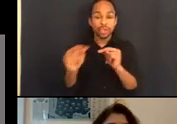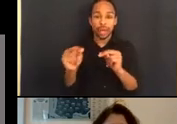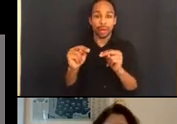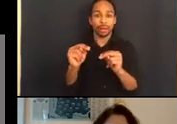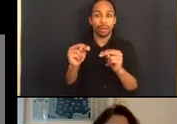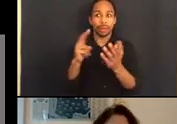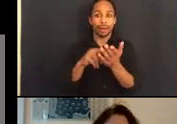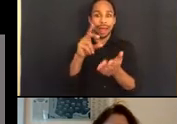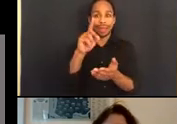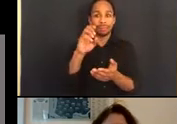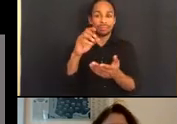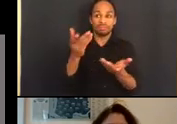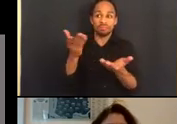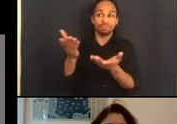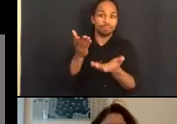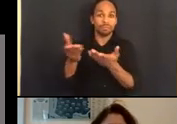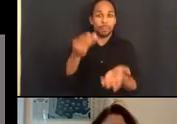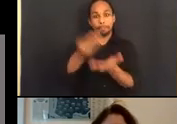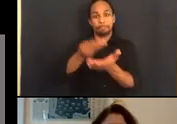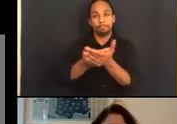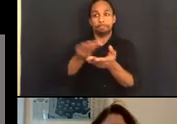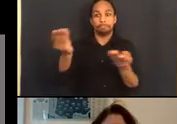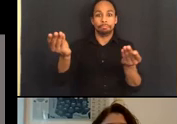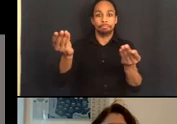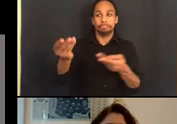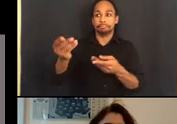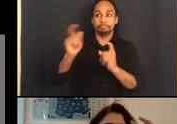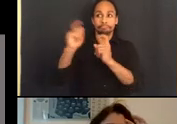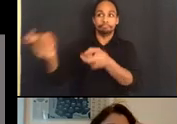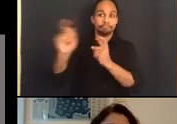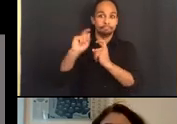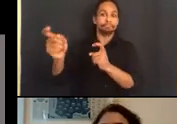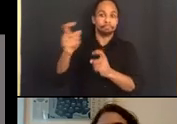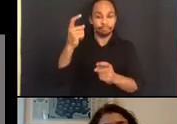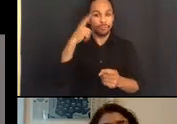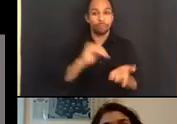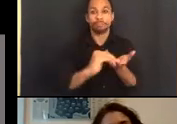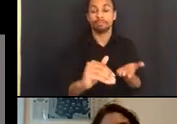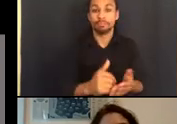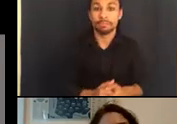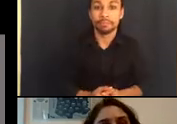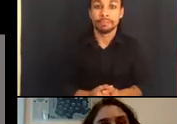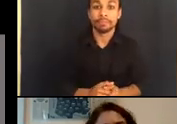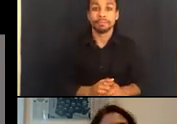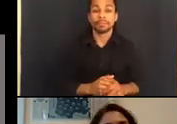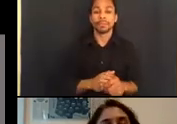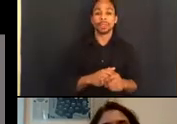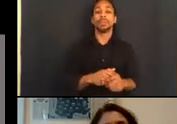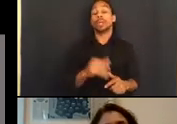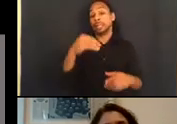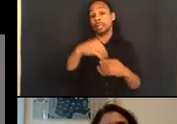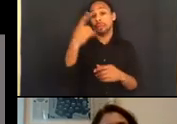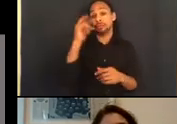are also 500 kids who are detained in what we euphemistically in California call camps, that are